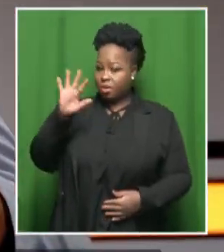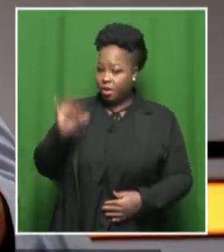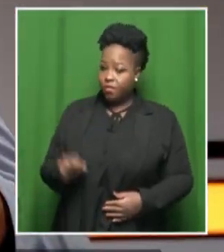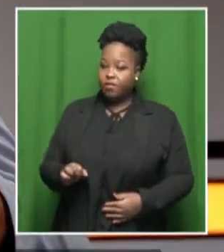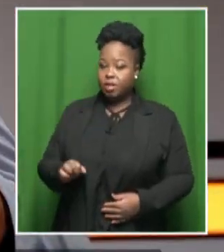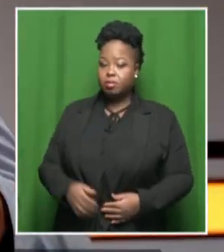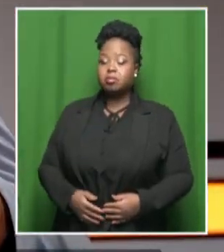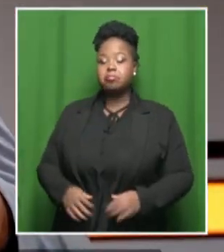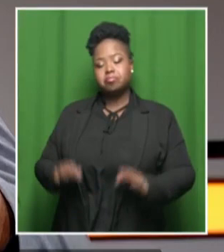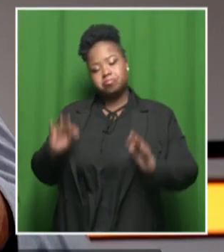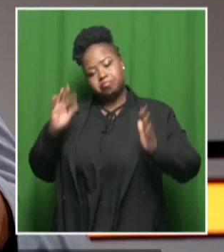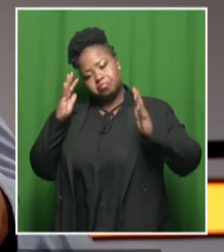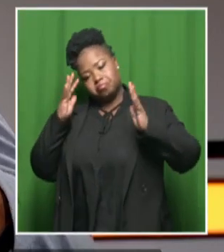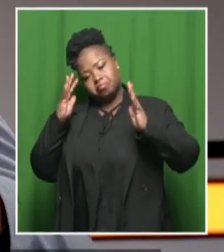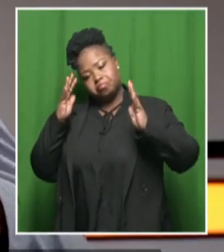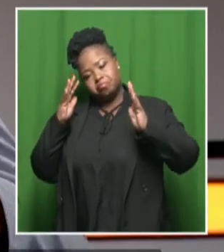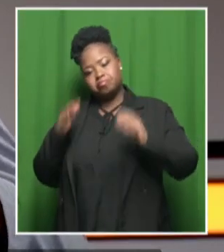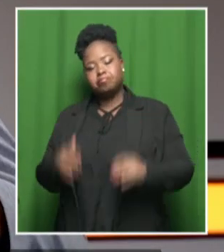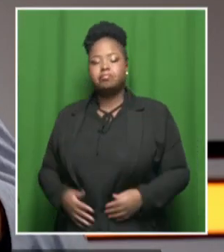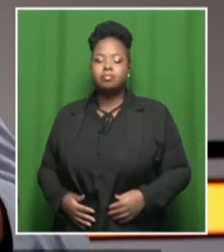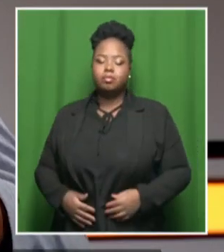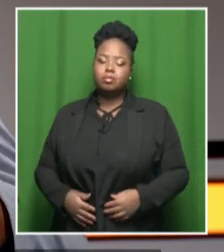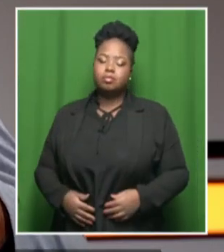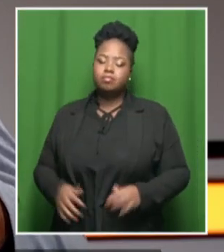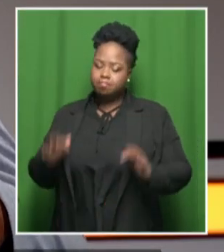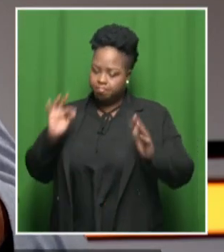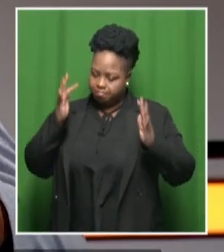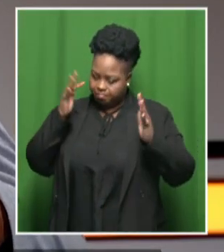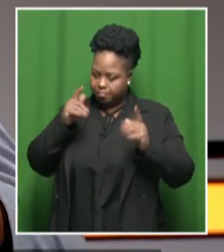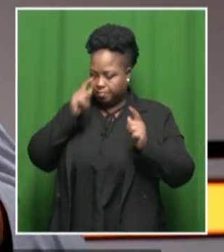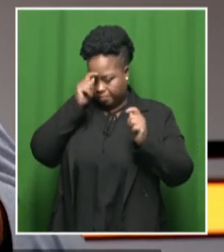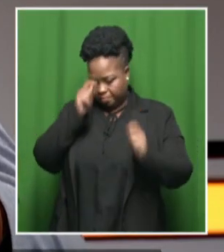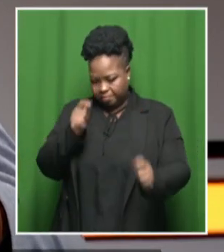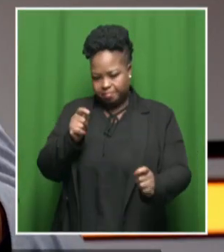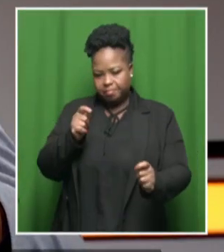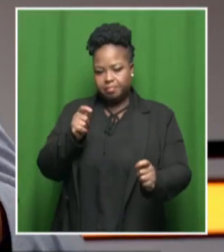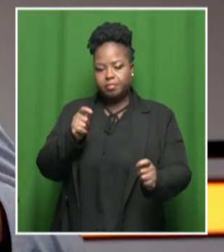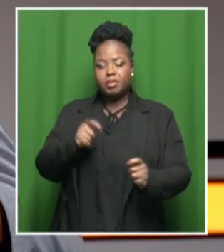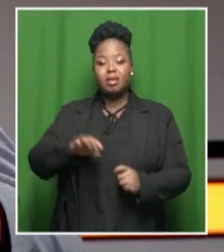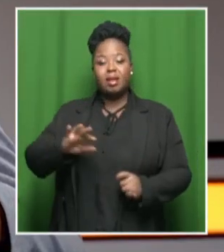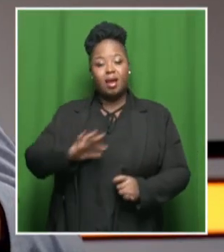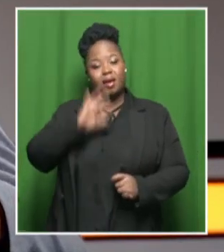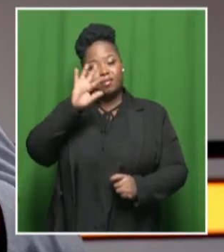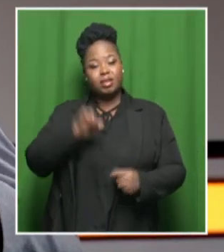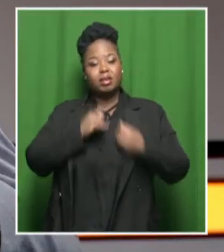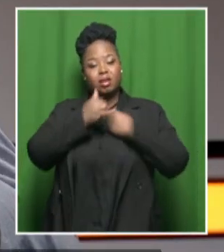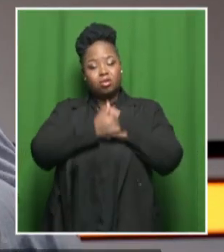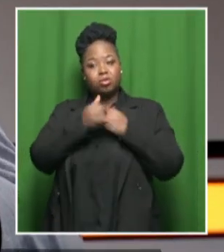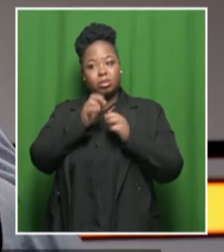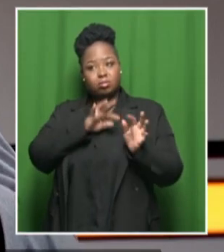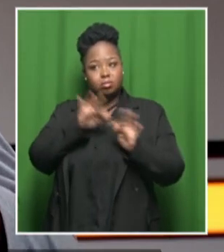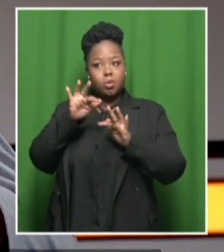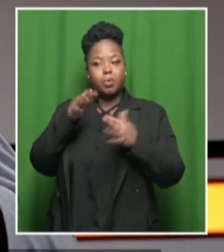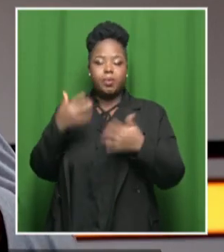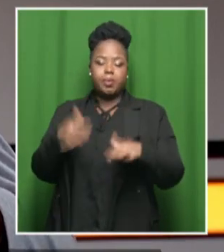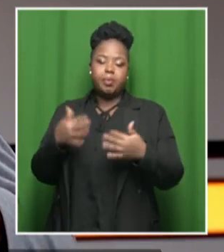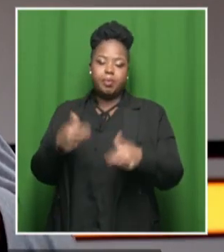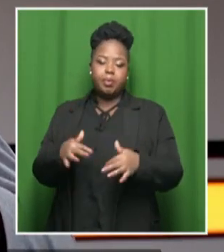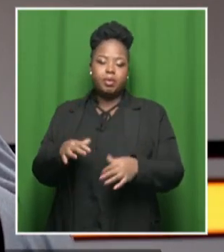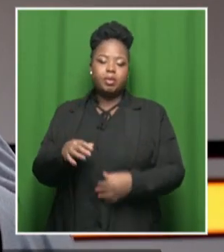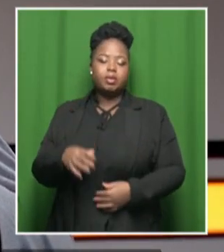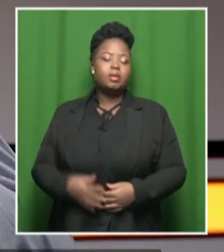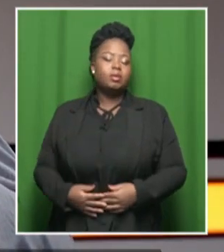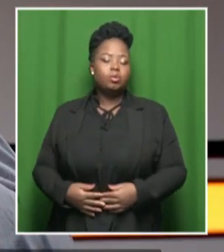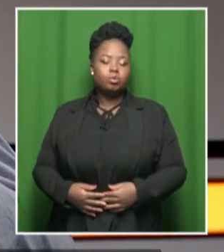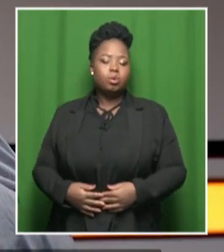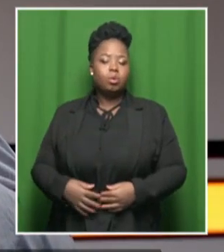very commendable action which is applauded throughout Africa by the citizens,